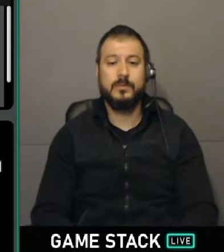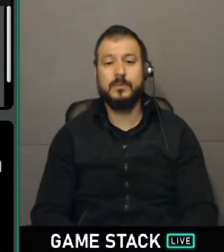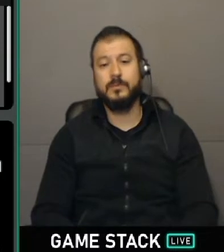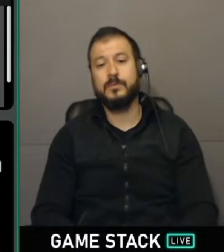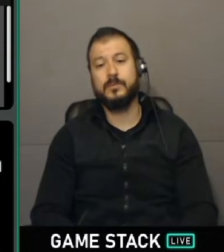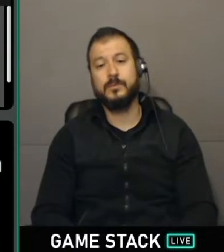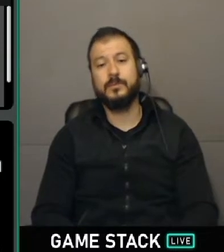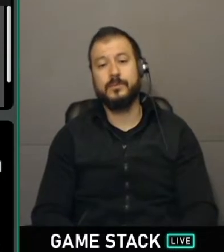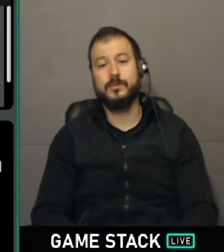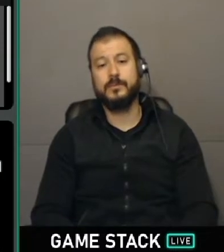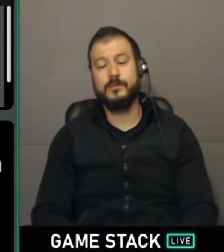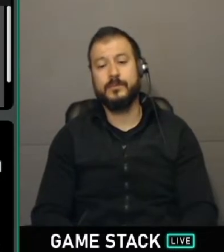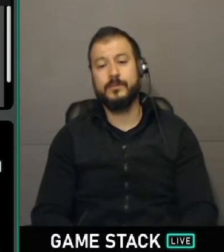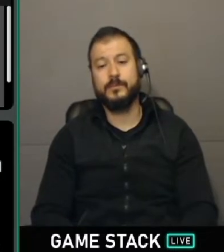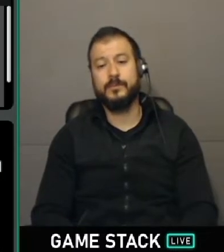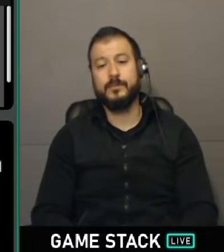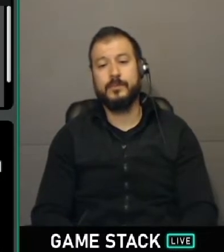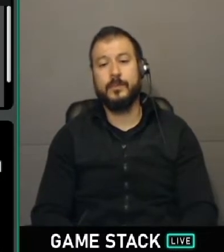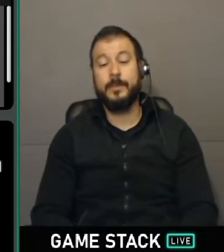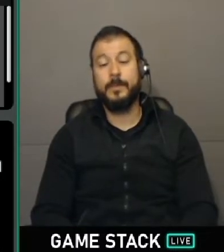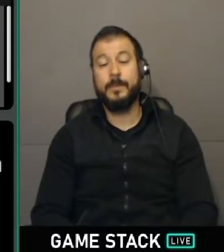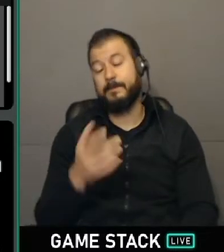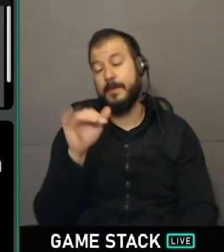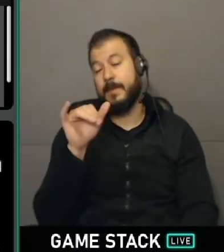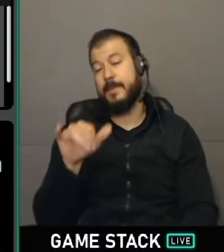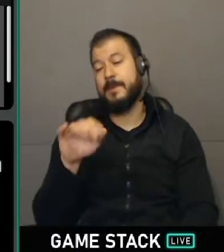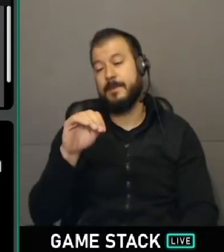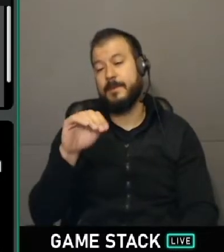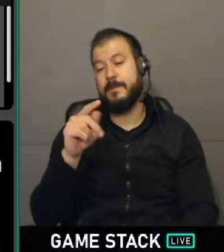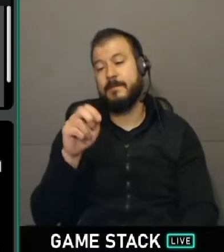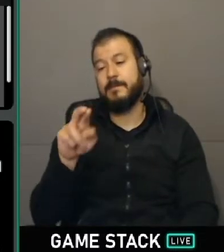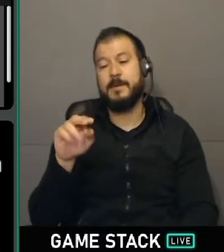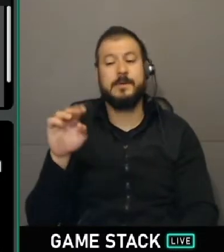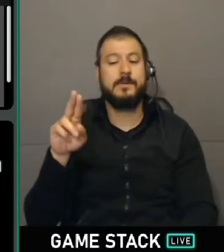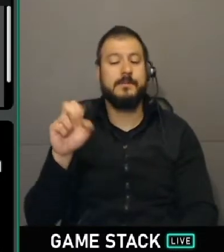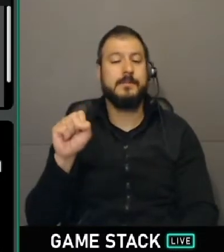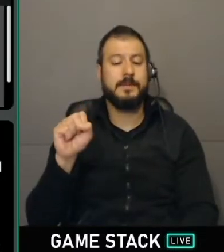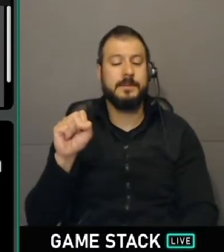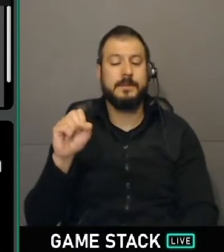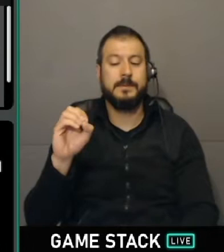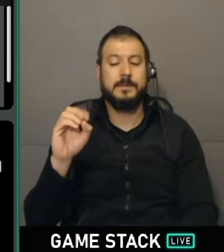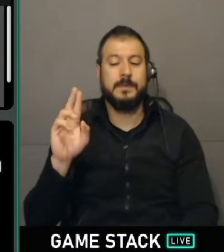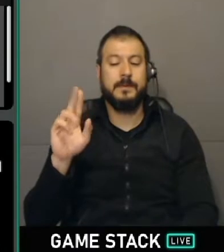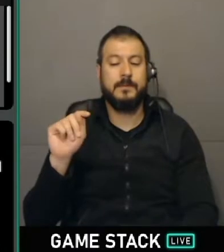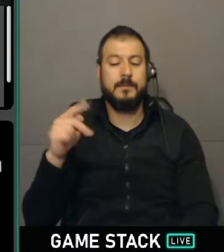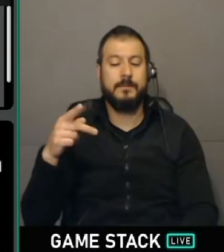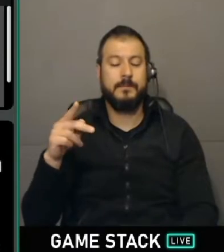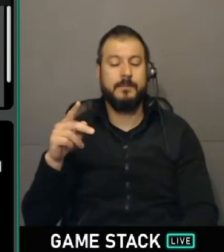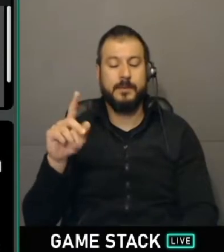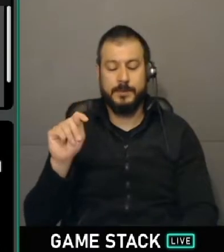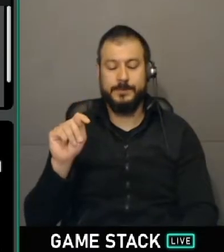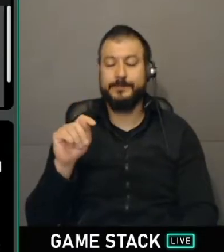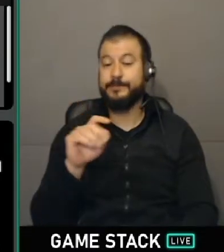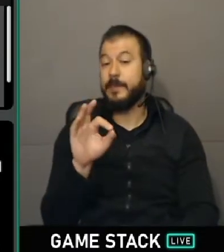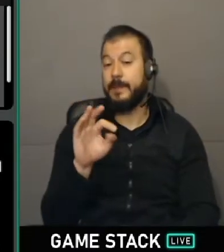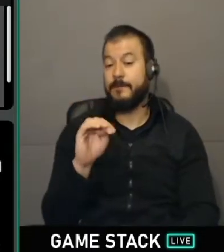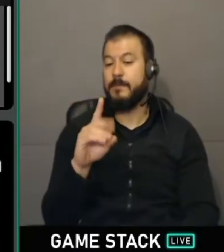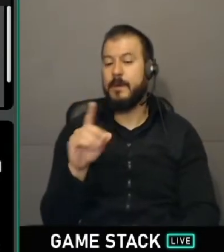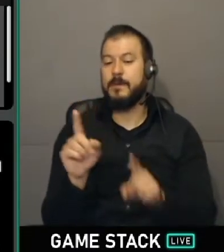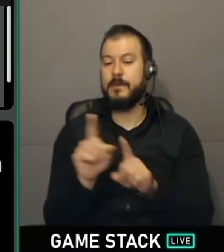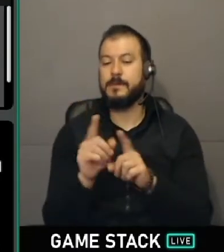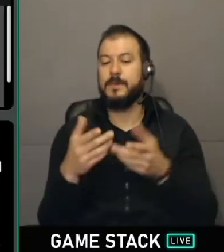So that's the master bus output. What FMOD also allows for is what we